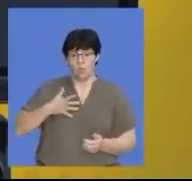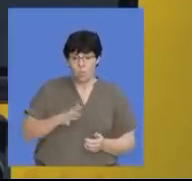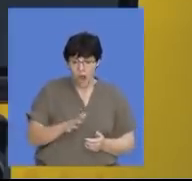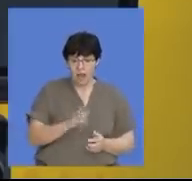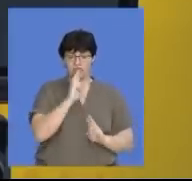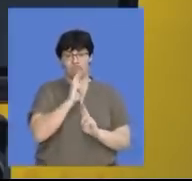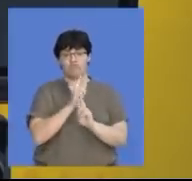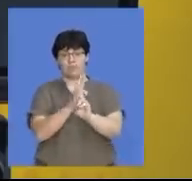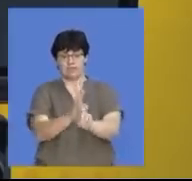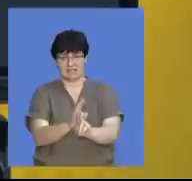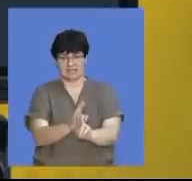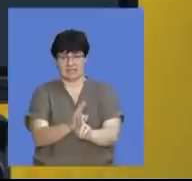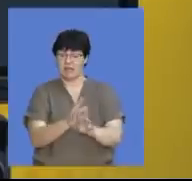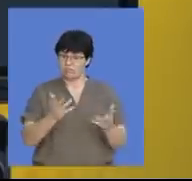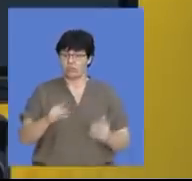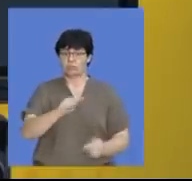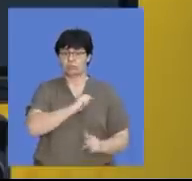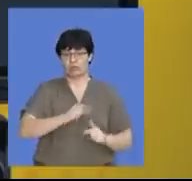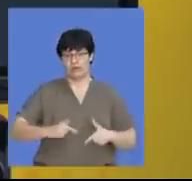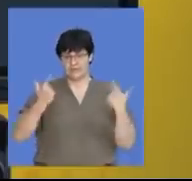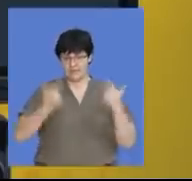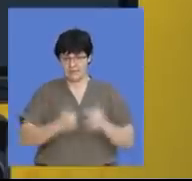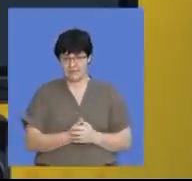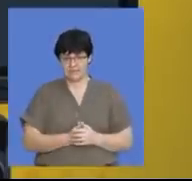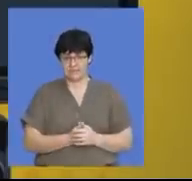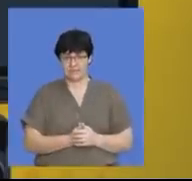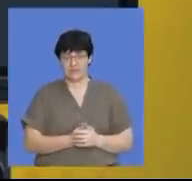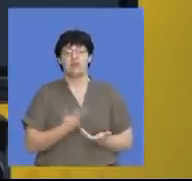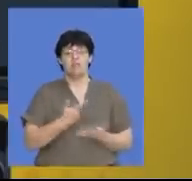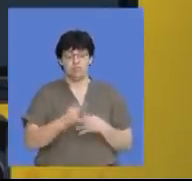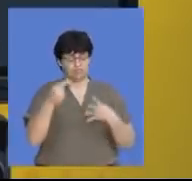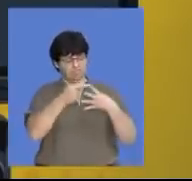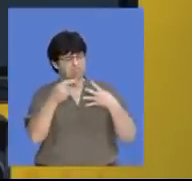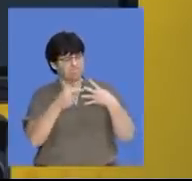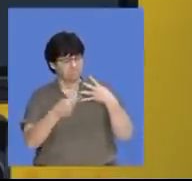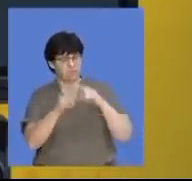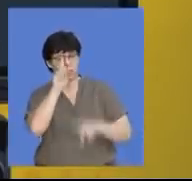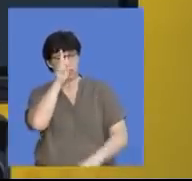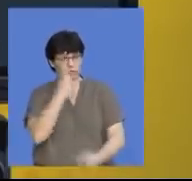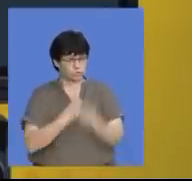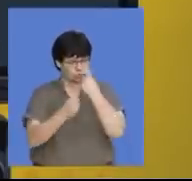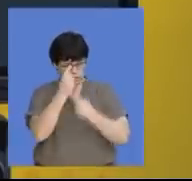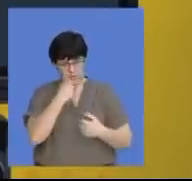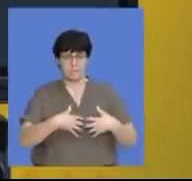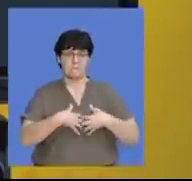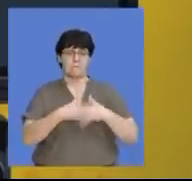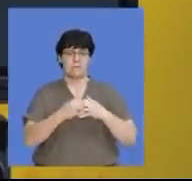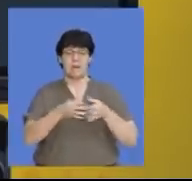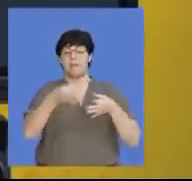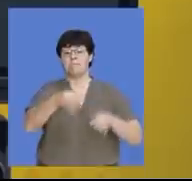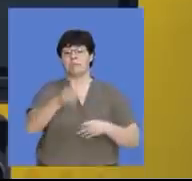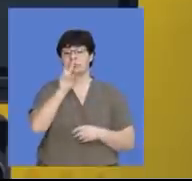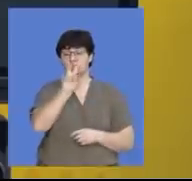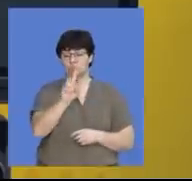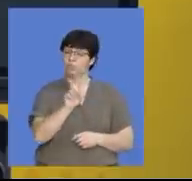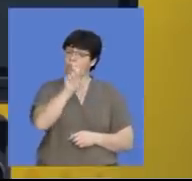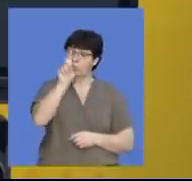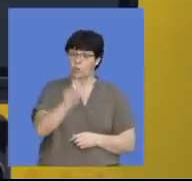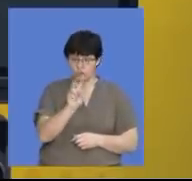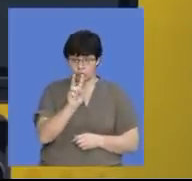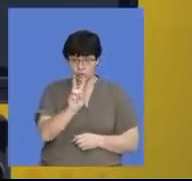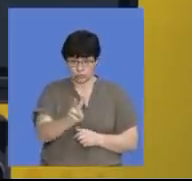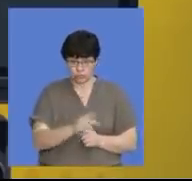to represent them in reality. So, let's look at the types of questions you will get in Geography Paper 2, Question